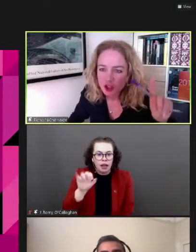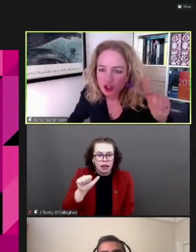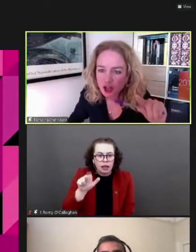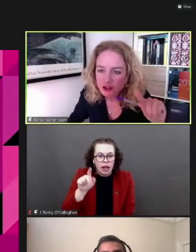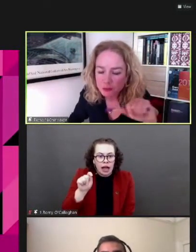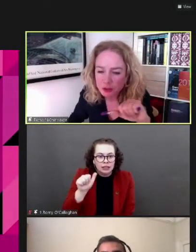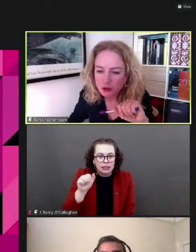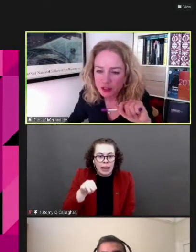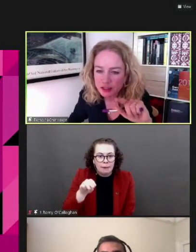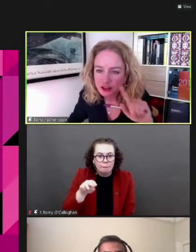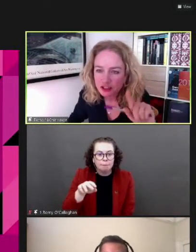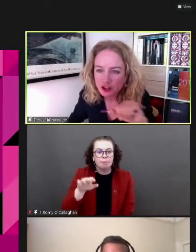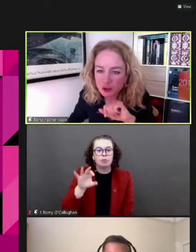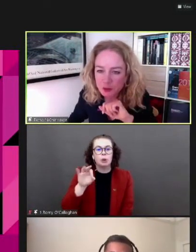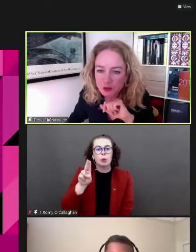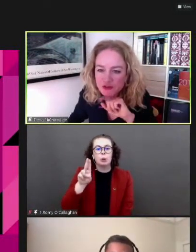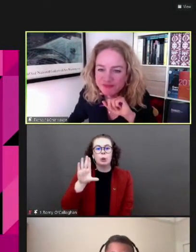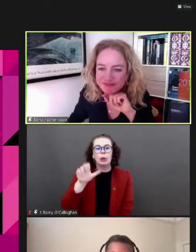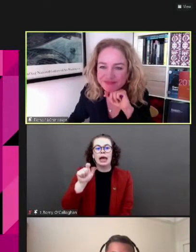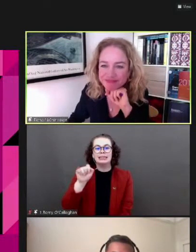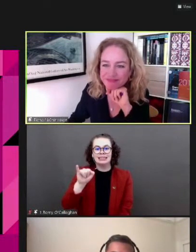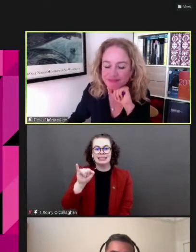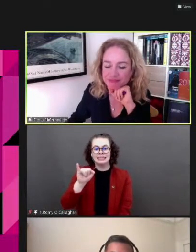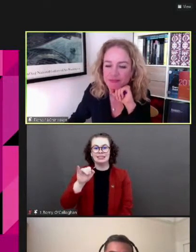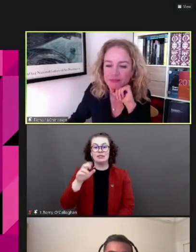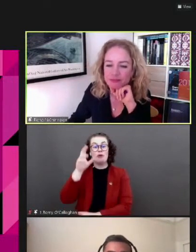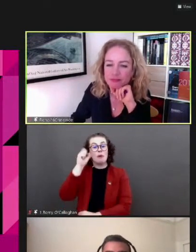I think you're not on mute. You need to unmute.